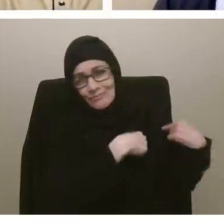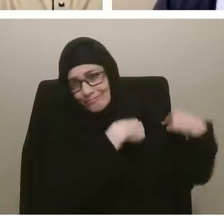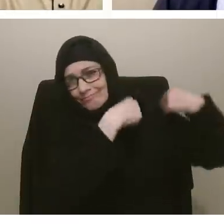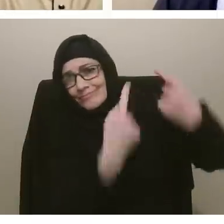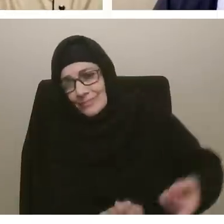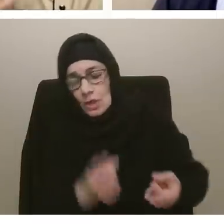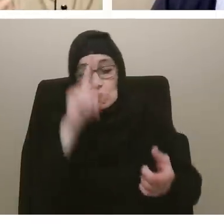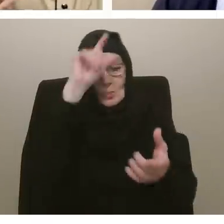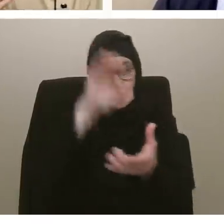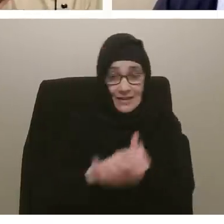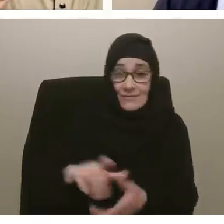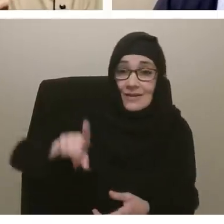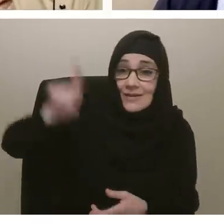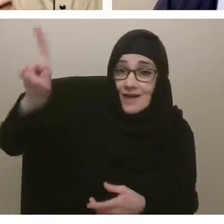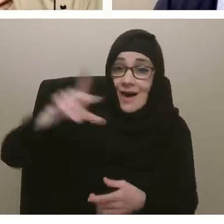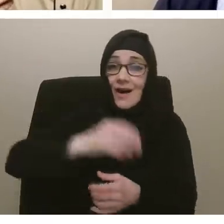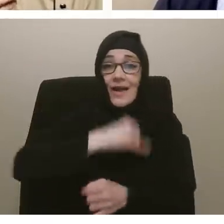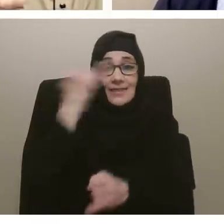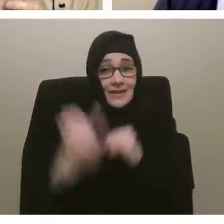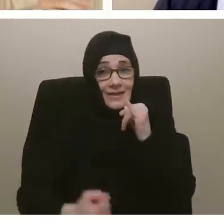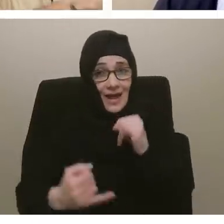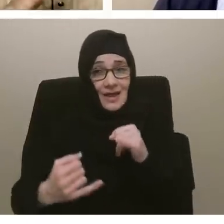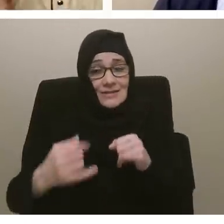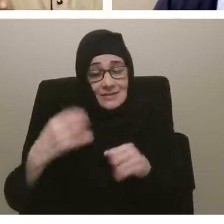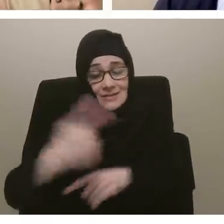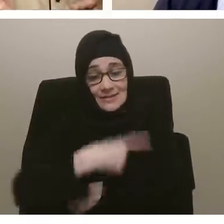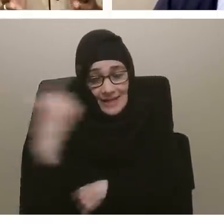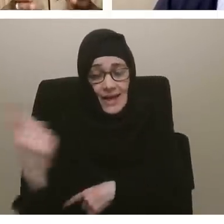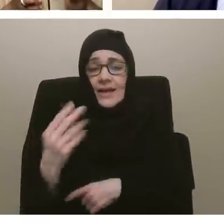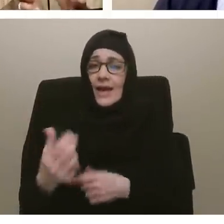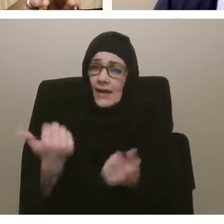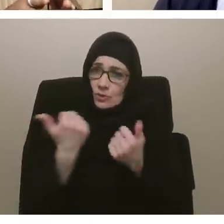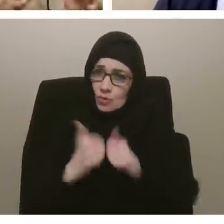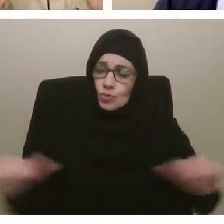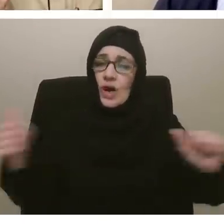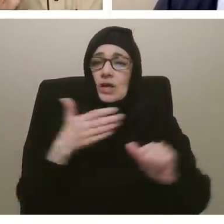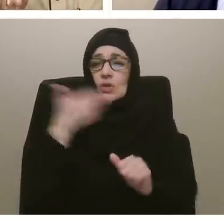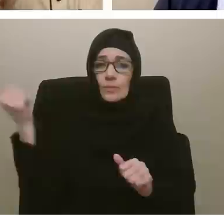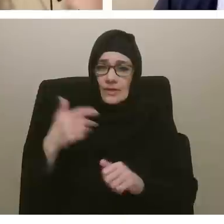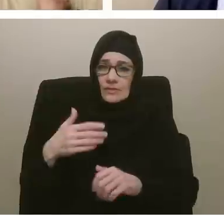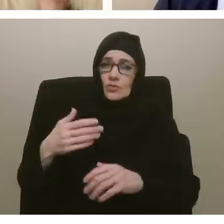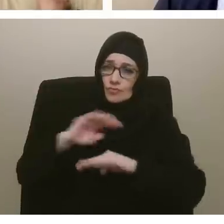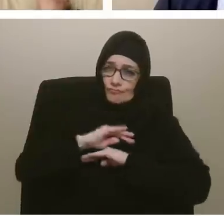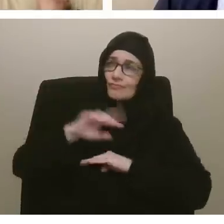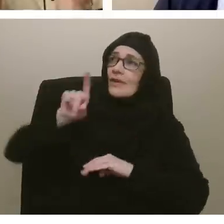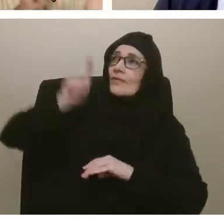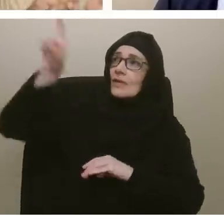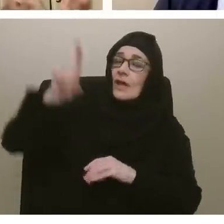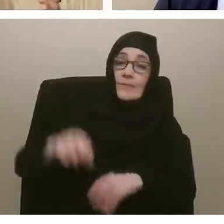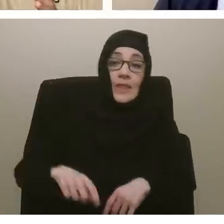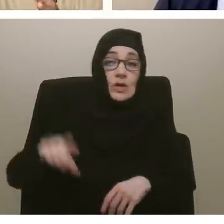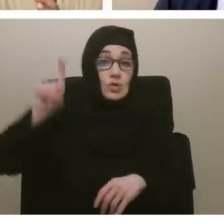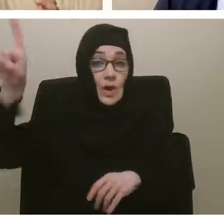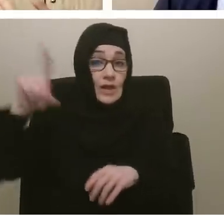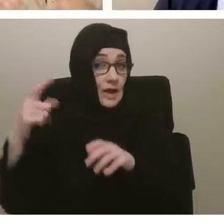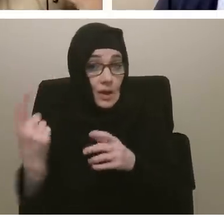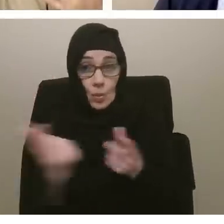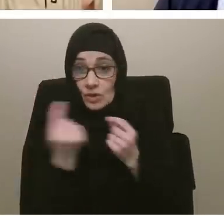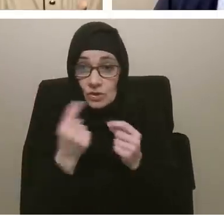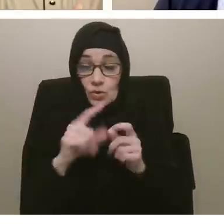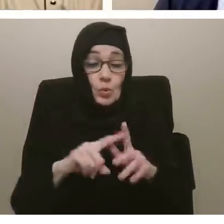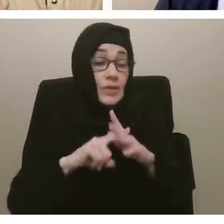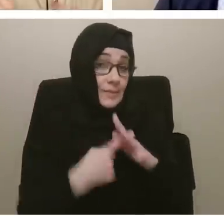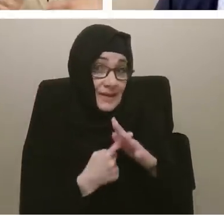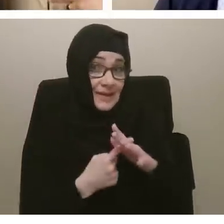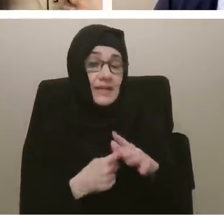day, and to exert yourself in that regard. And subhanAllah, what does Allah do in the beginning? He categorizes people,